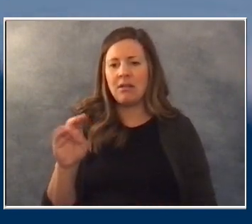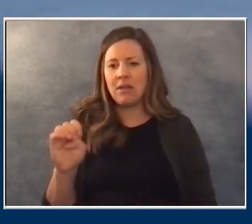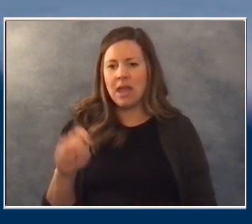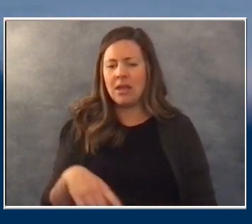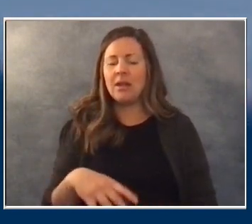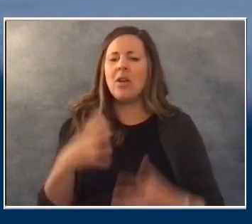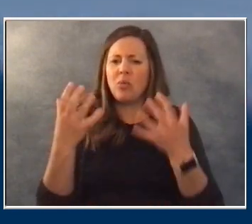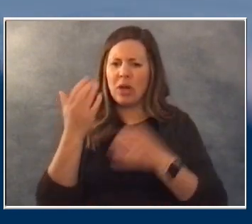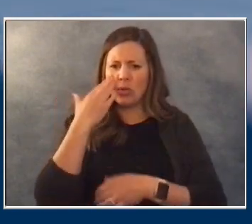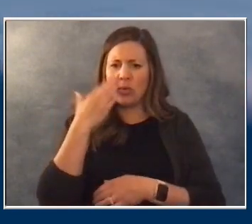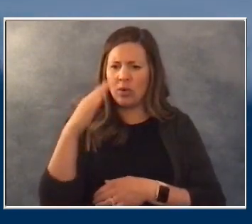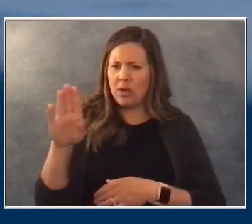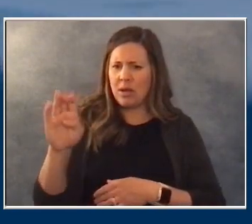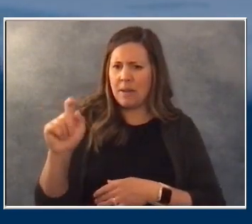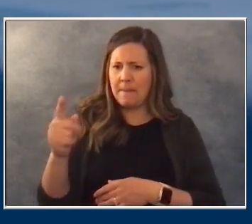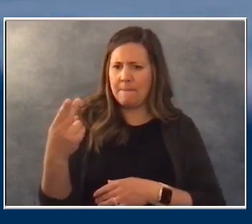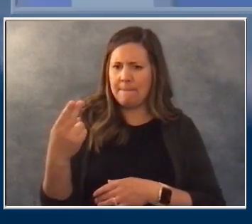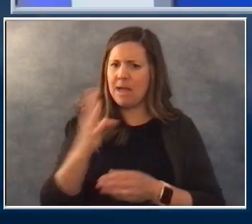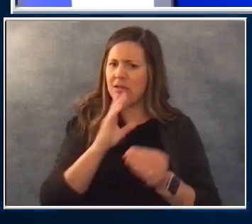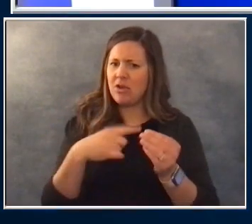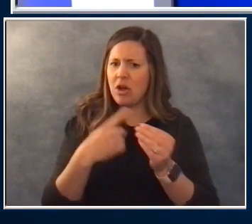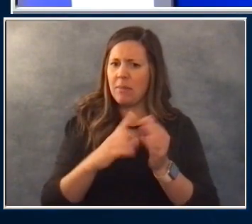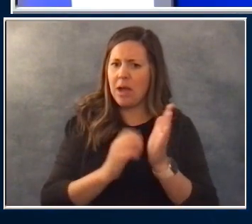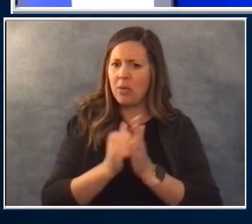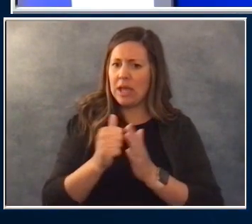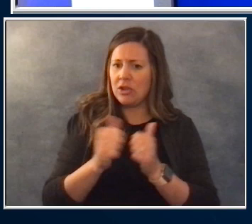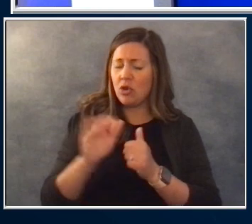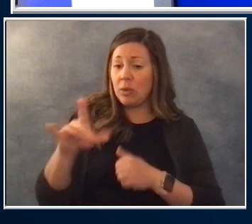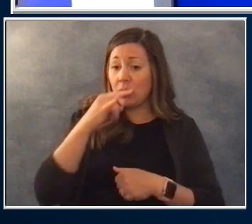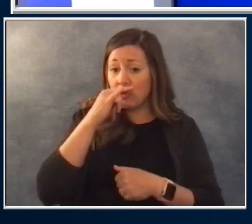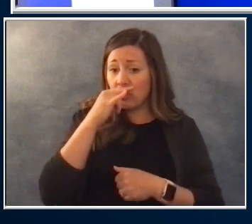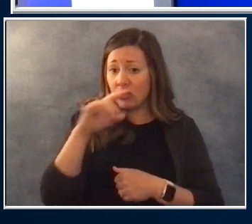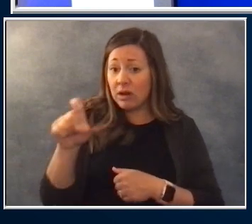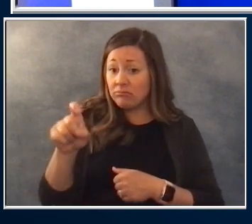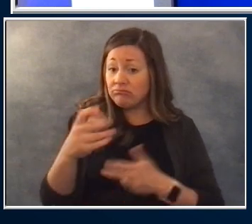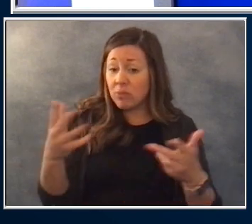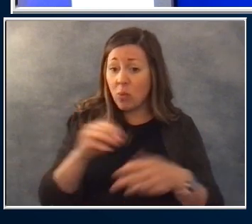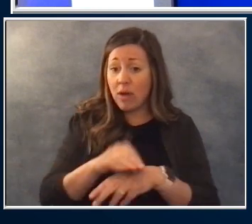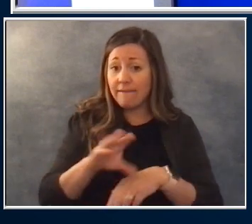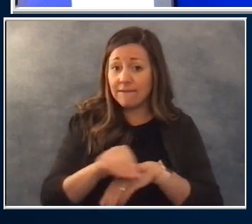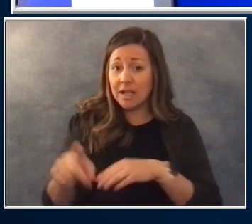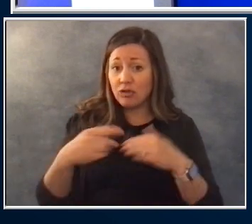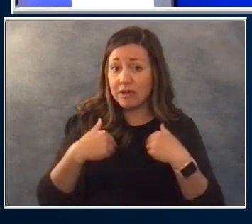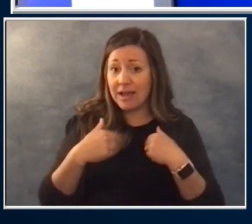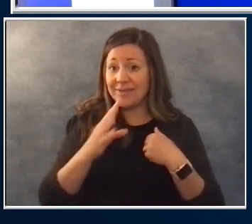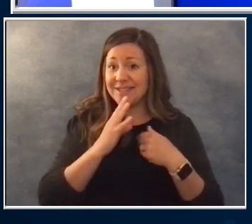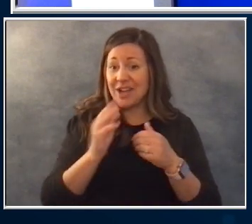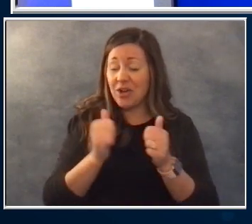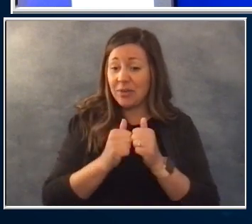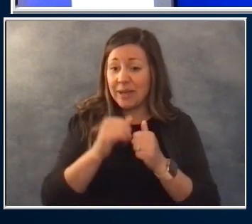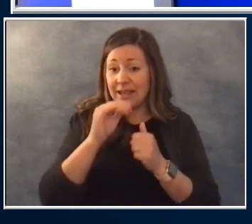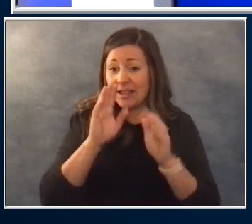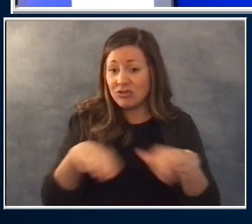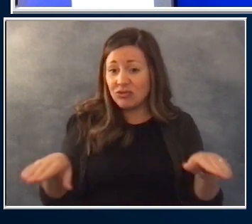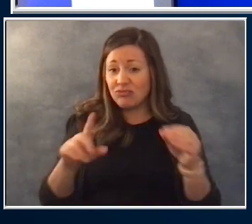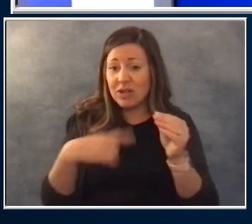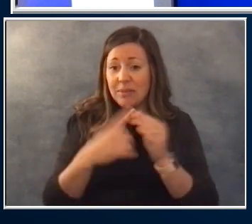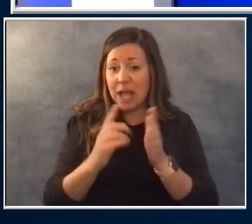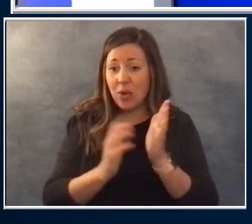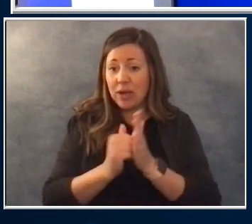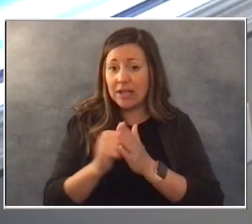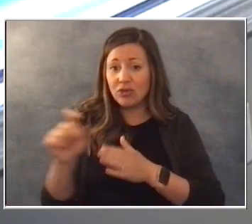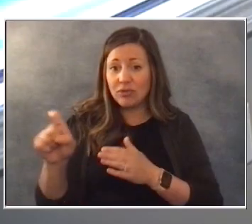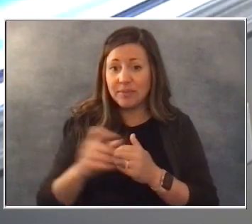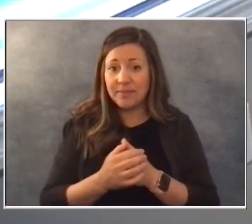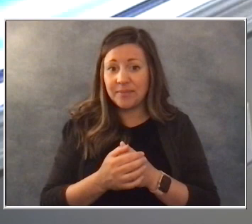did Beth talk about cancer with her children? What advice do you have talking to children about cancer?